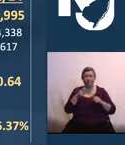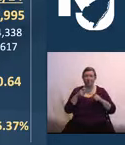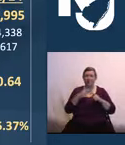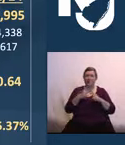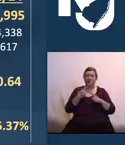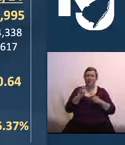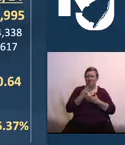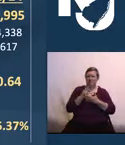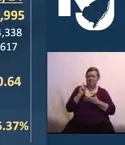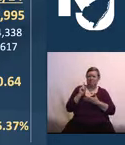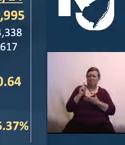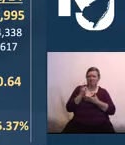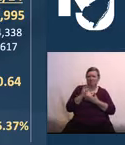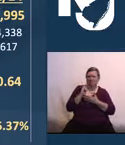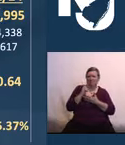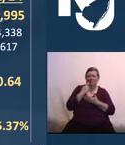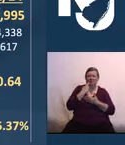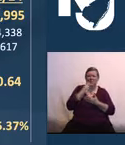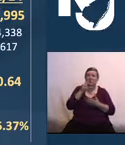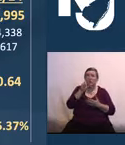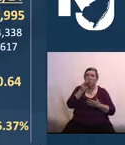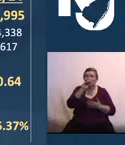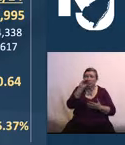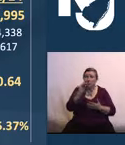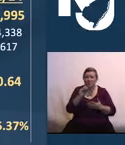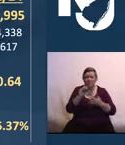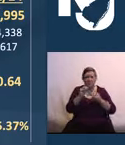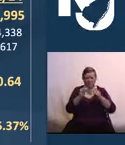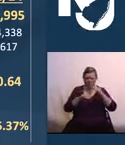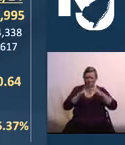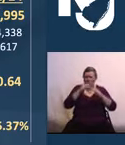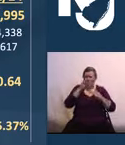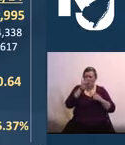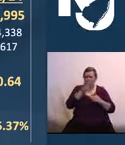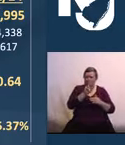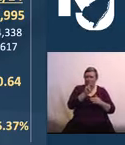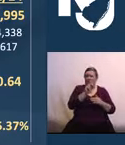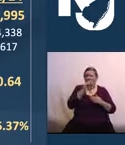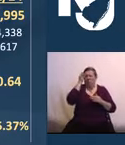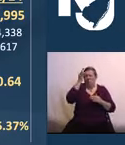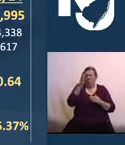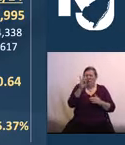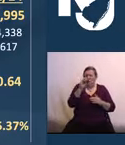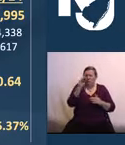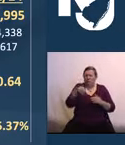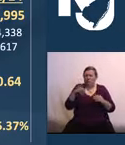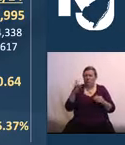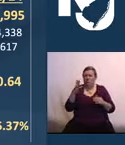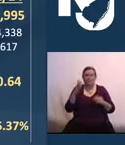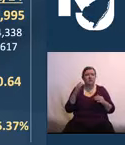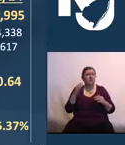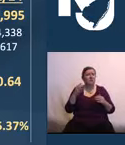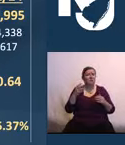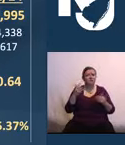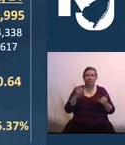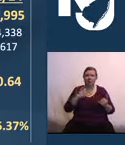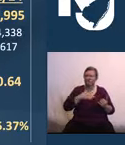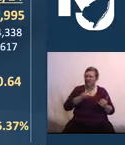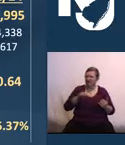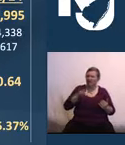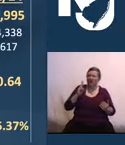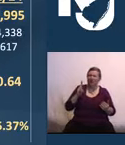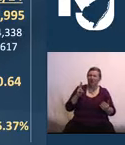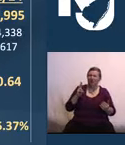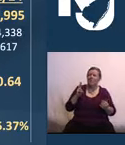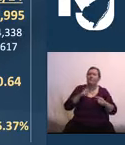mid-30s a couple of weeks ago. It actually got up at close to 40, Judy, as I recall. It's still an unacceptably high number, but it's down